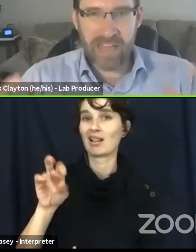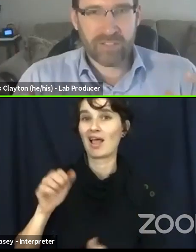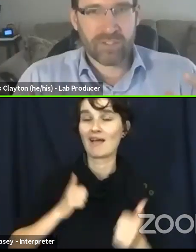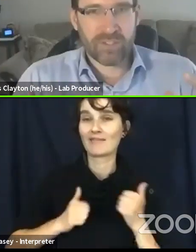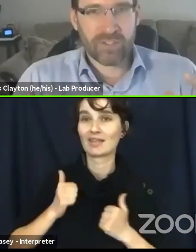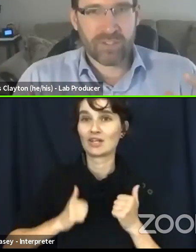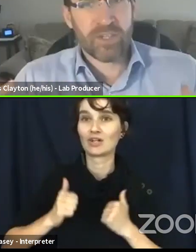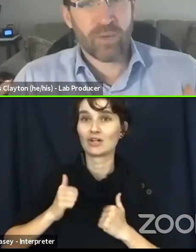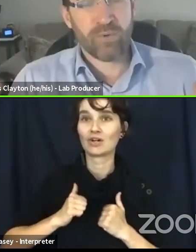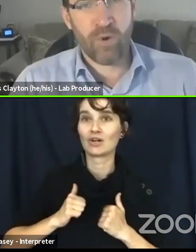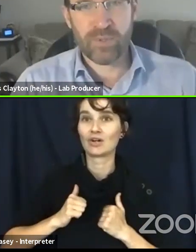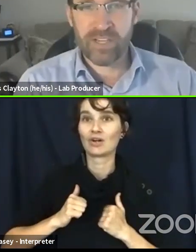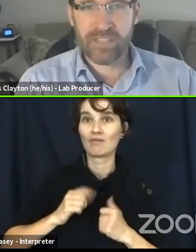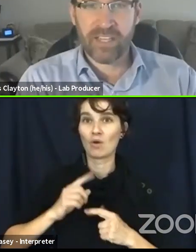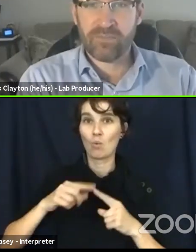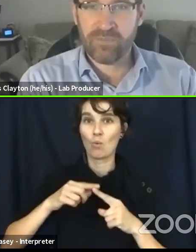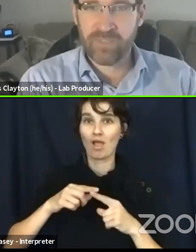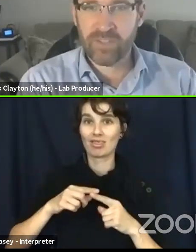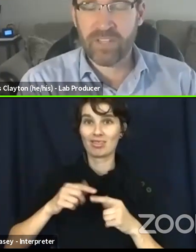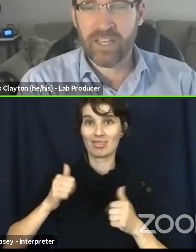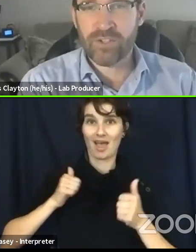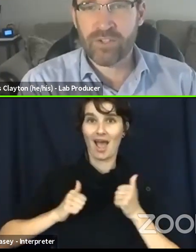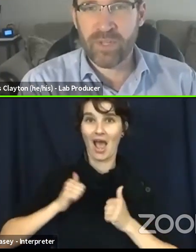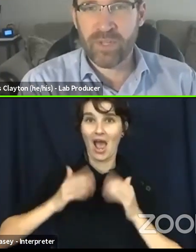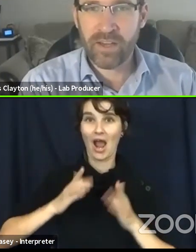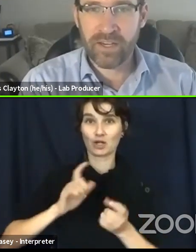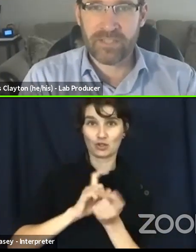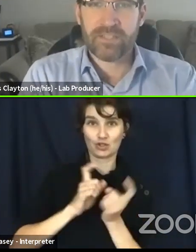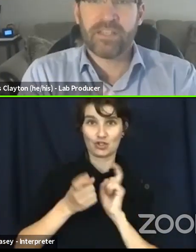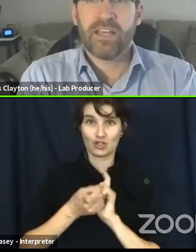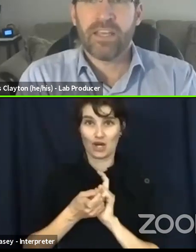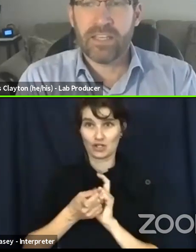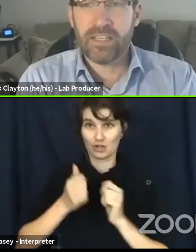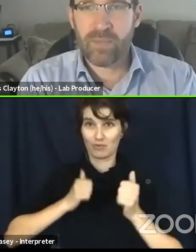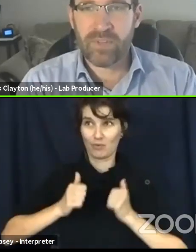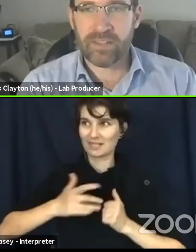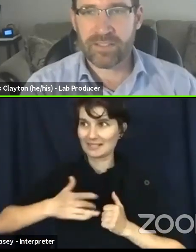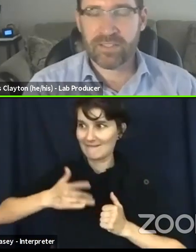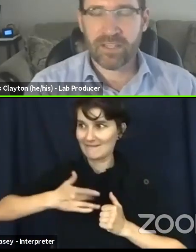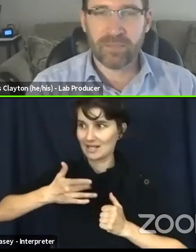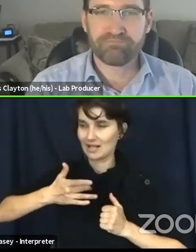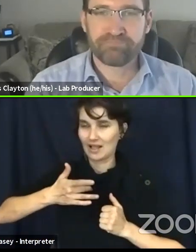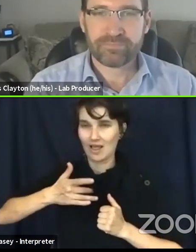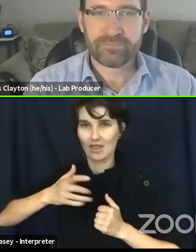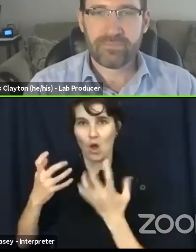the actor changes their performance because they can feel the energy from the audience is something